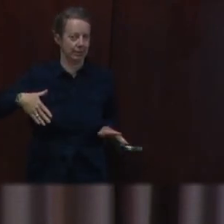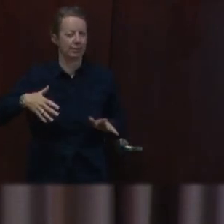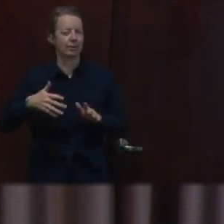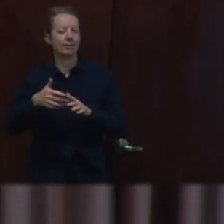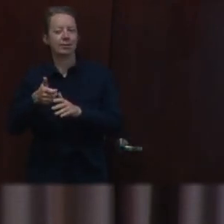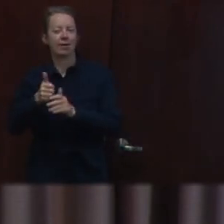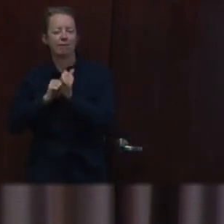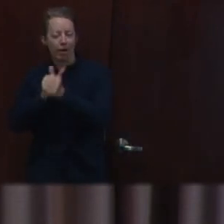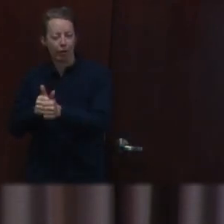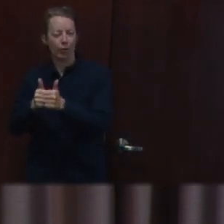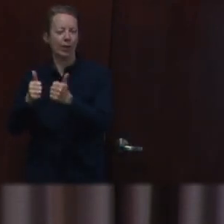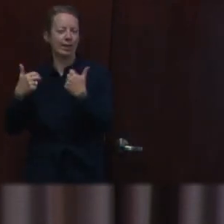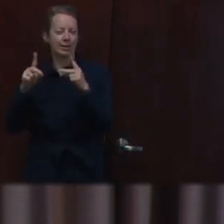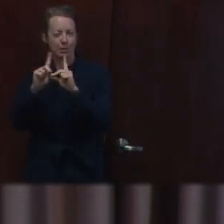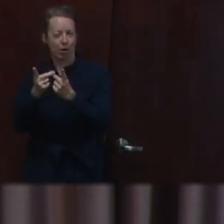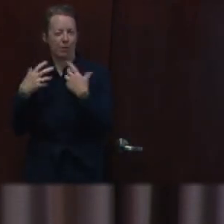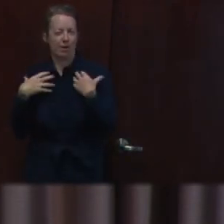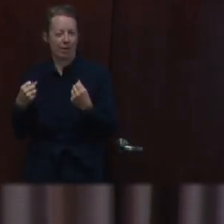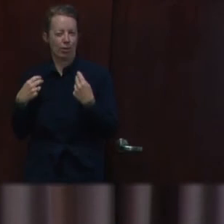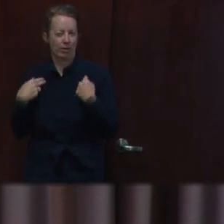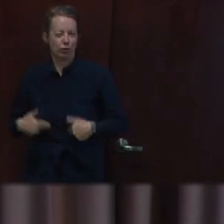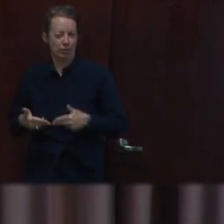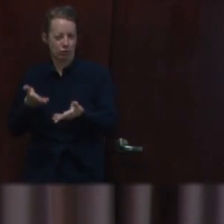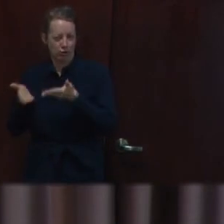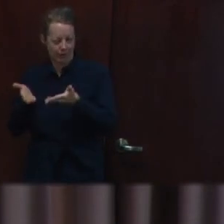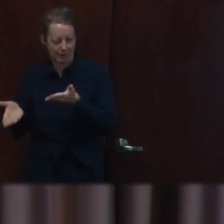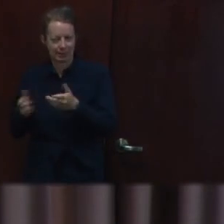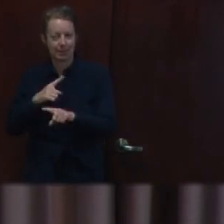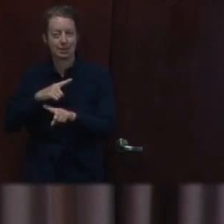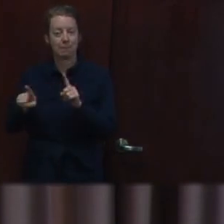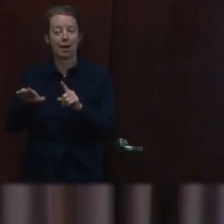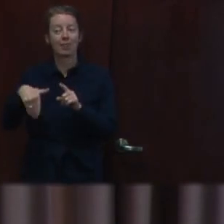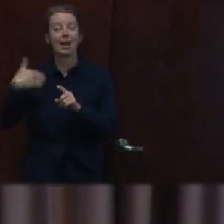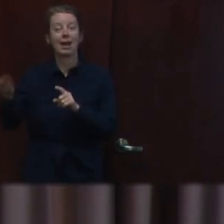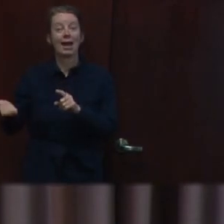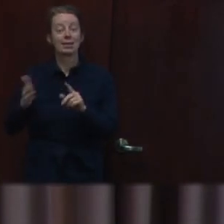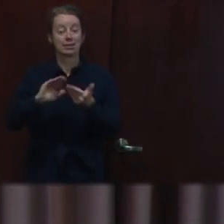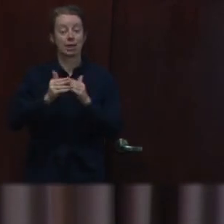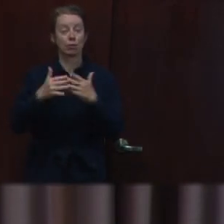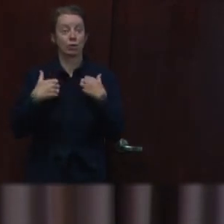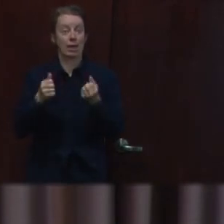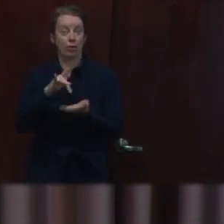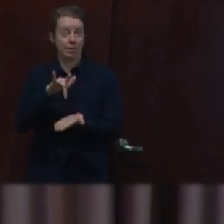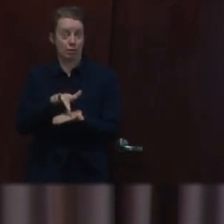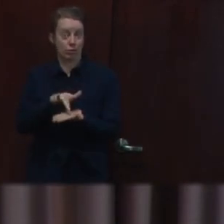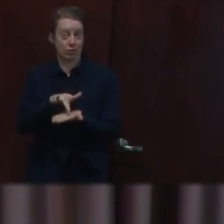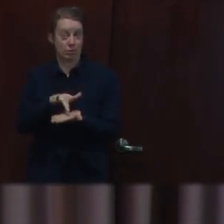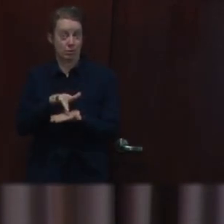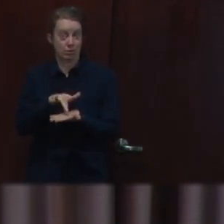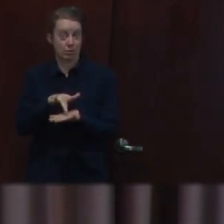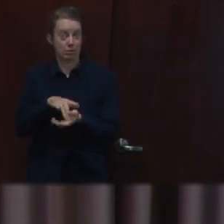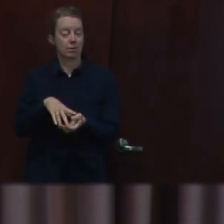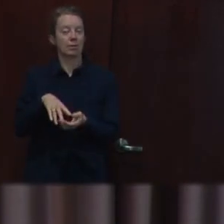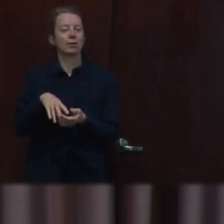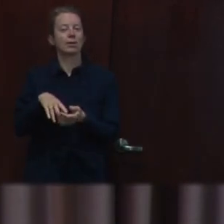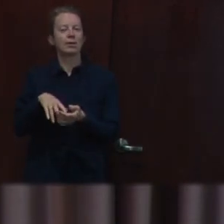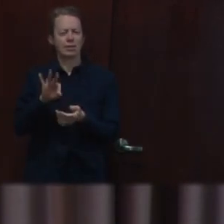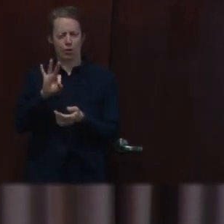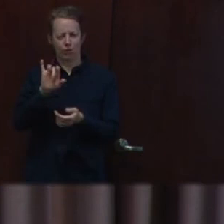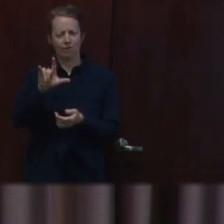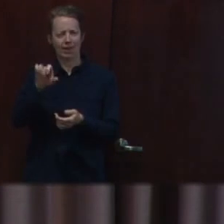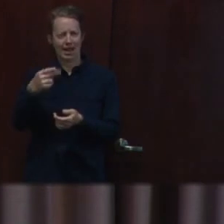Services plan is, but that our next wave will be those community health centers, so that, as Fletch mentioned, that they are